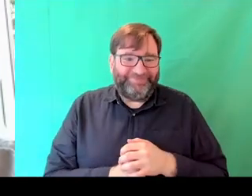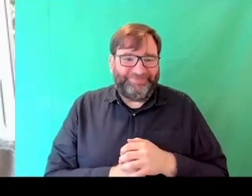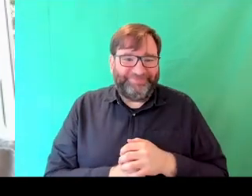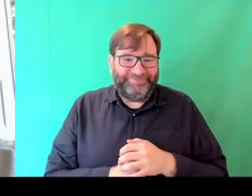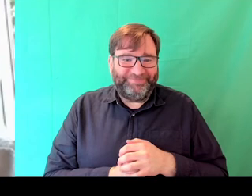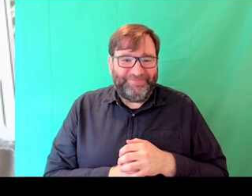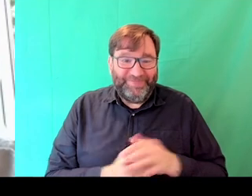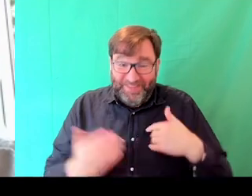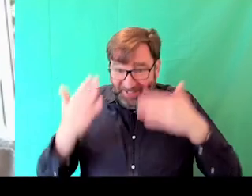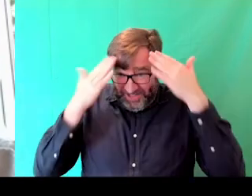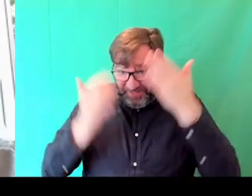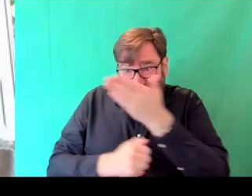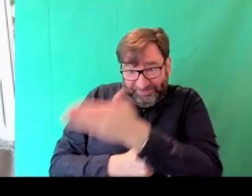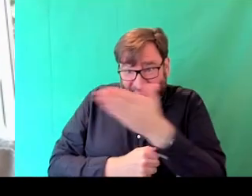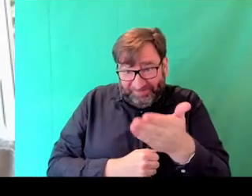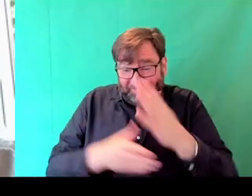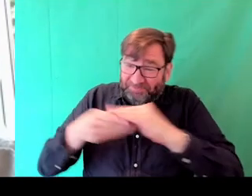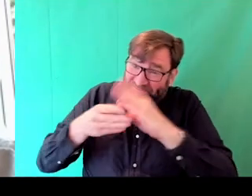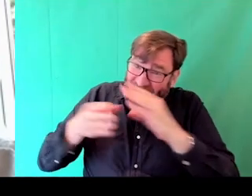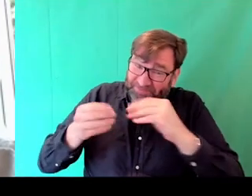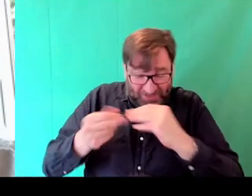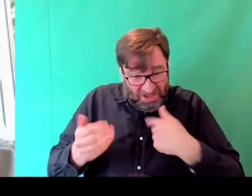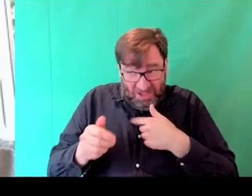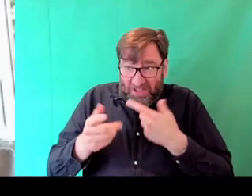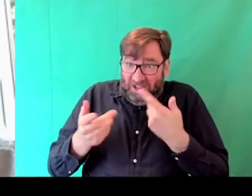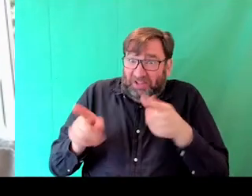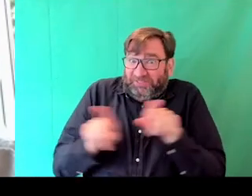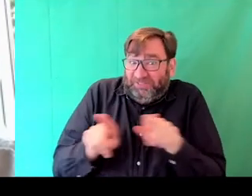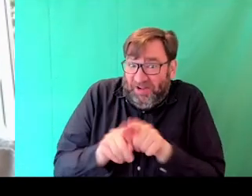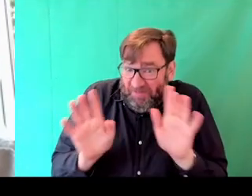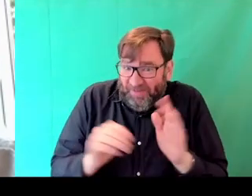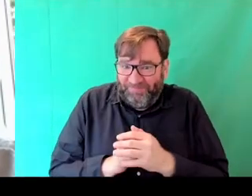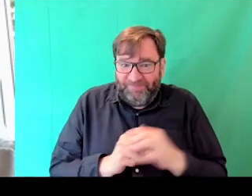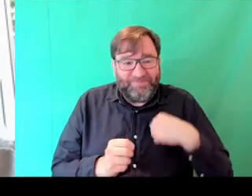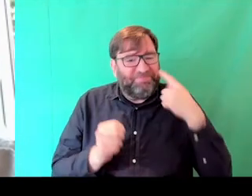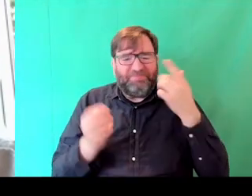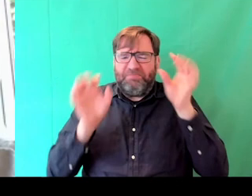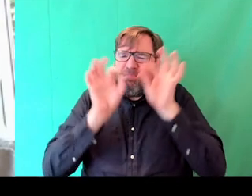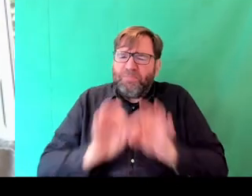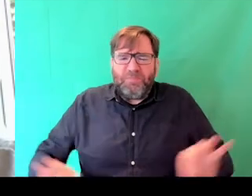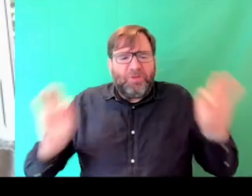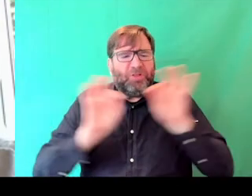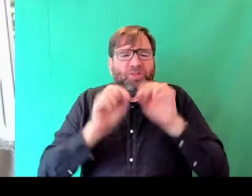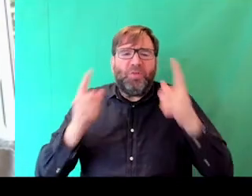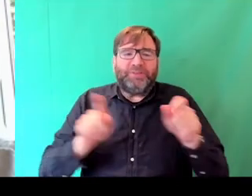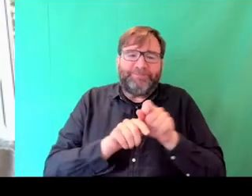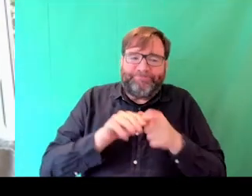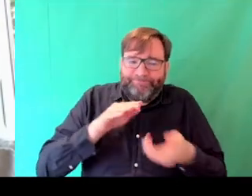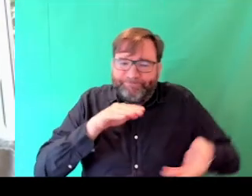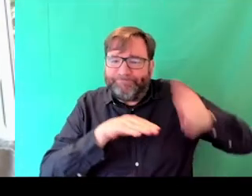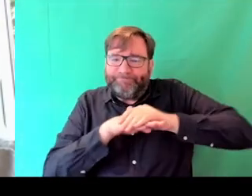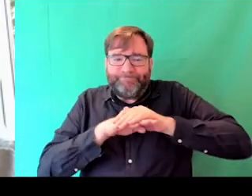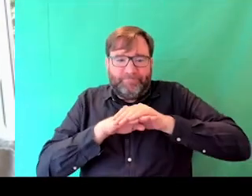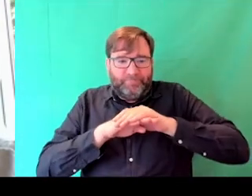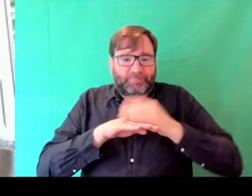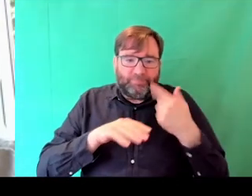tagline that I've been using, is that we're people first, whether it's a disability or whatever it is. Like, we all want to be treated like people. And stuff on